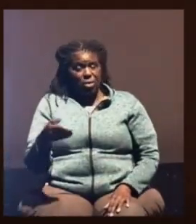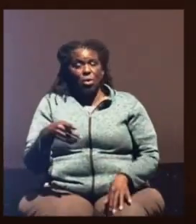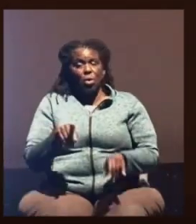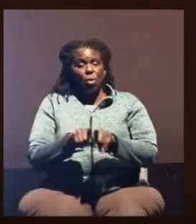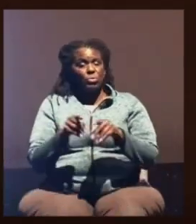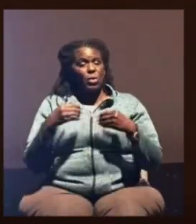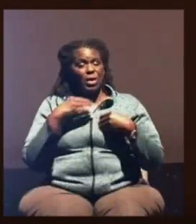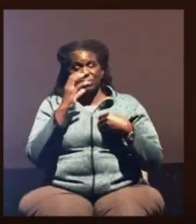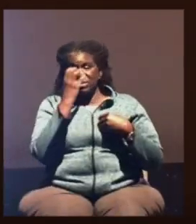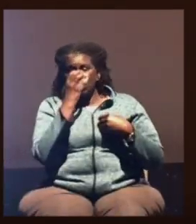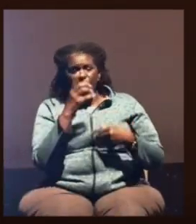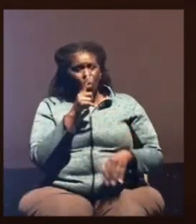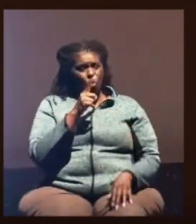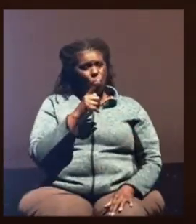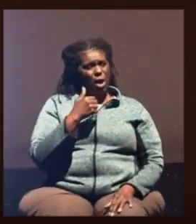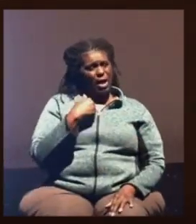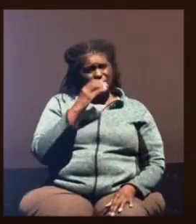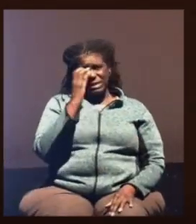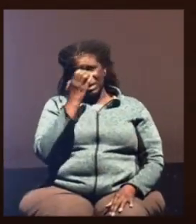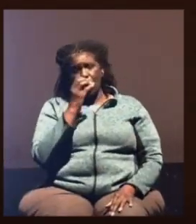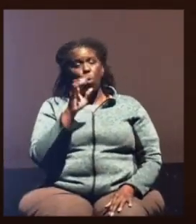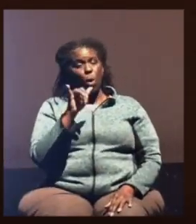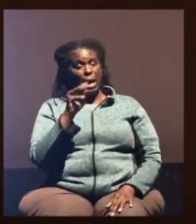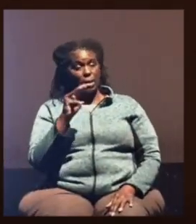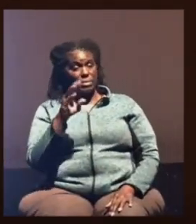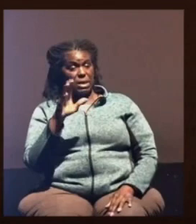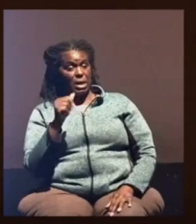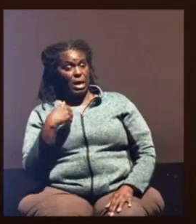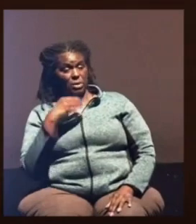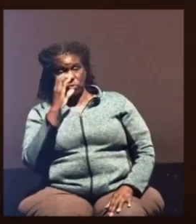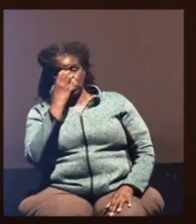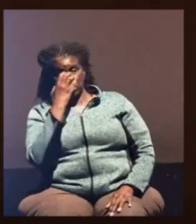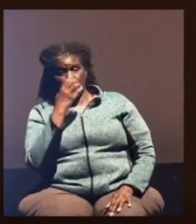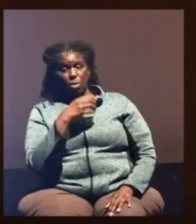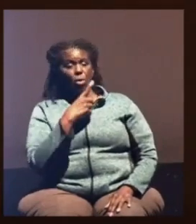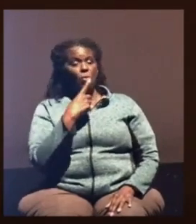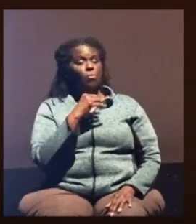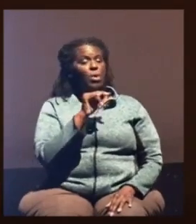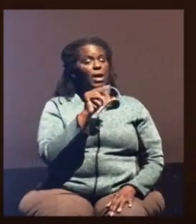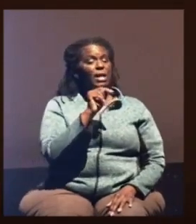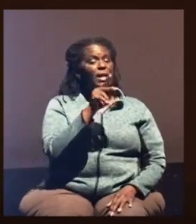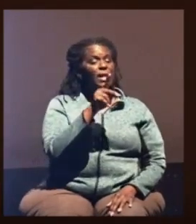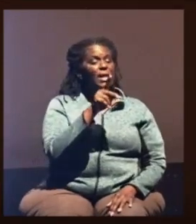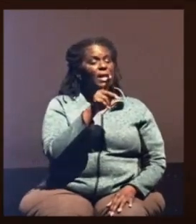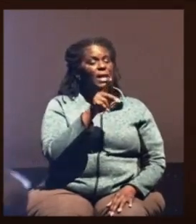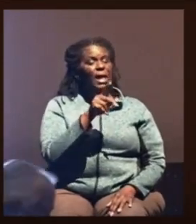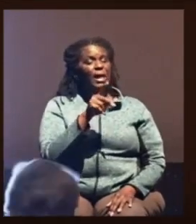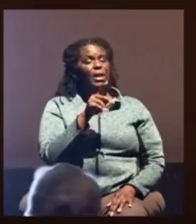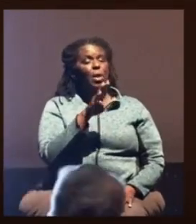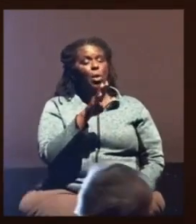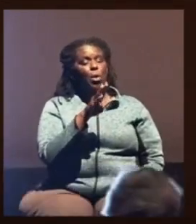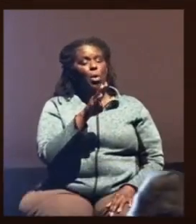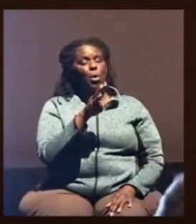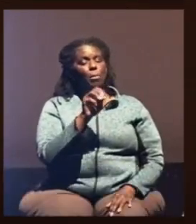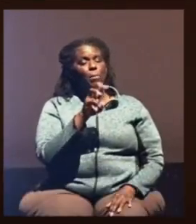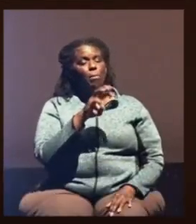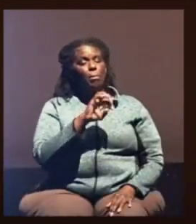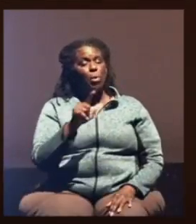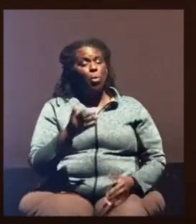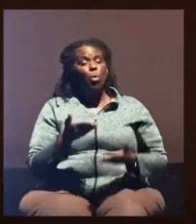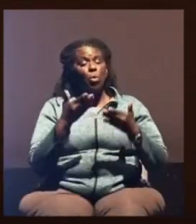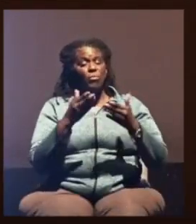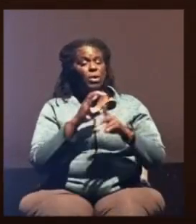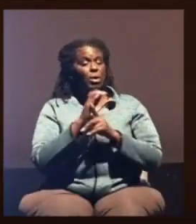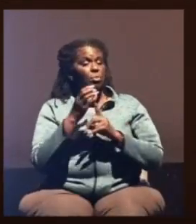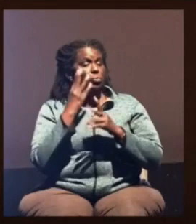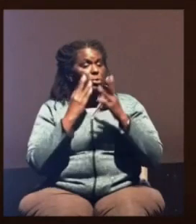a circus. Who has a circus? The YMCA has a circus. The Redlands Bowl, providing cultural experience to everyone in town.